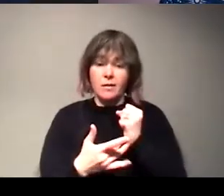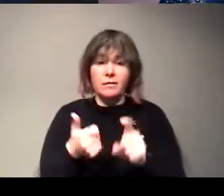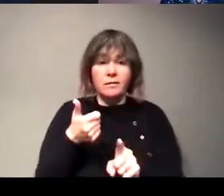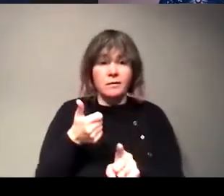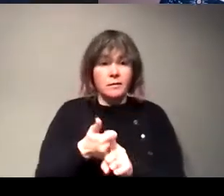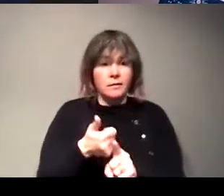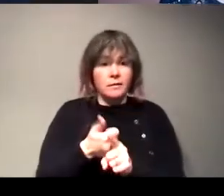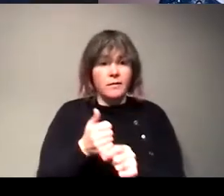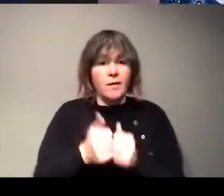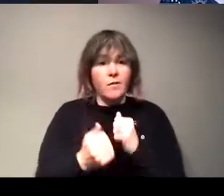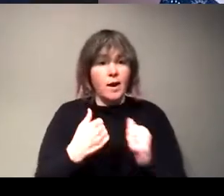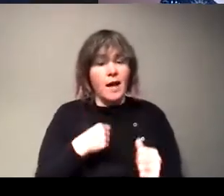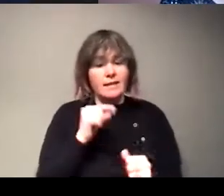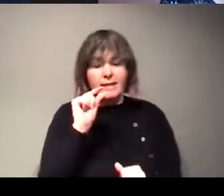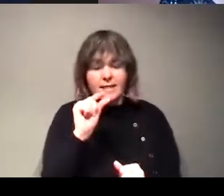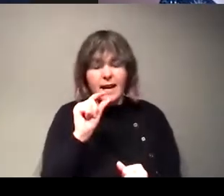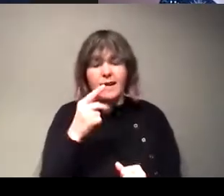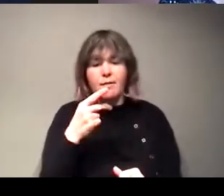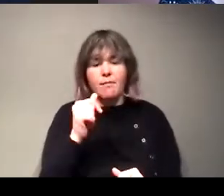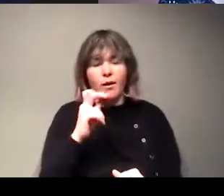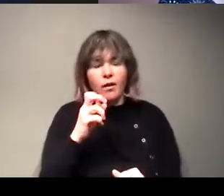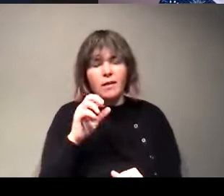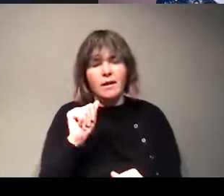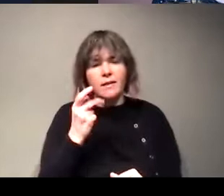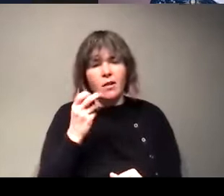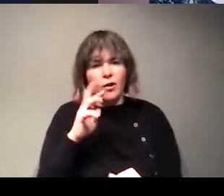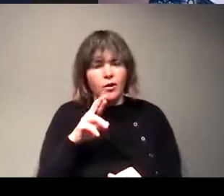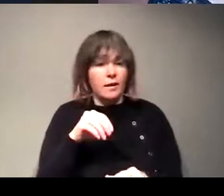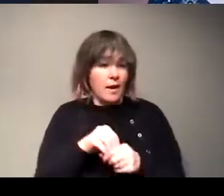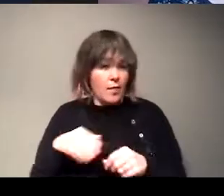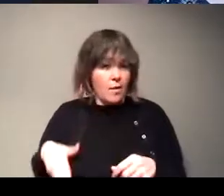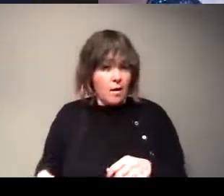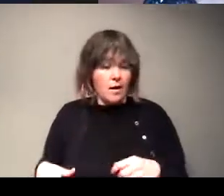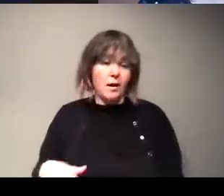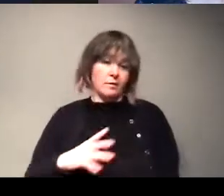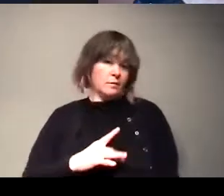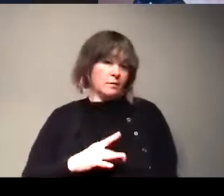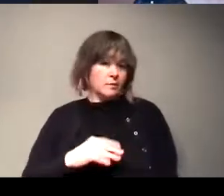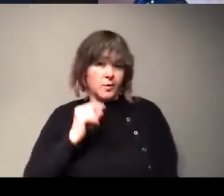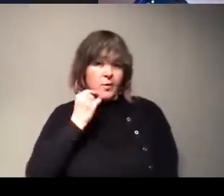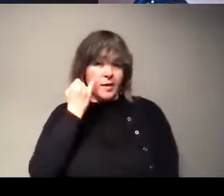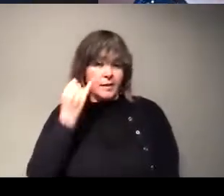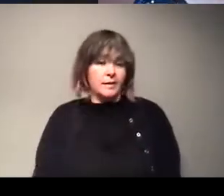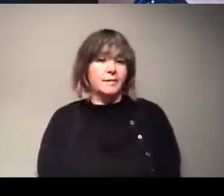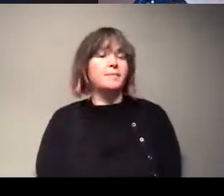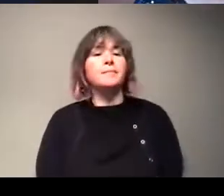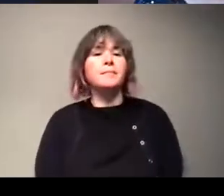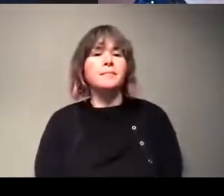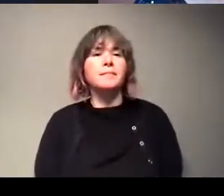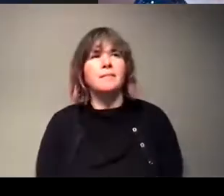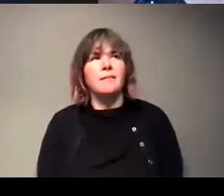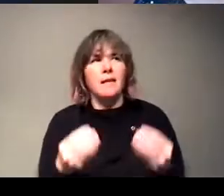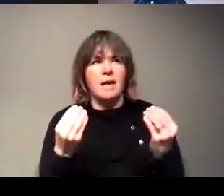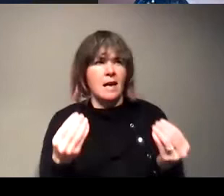like everybody has like a tiny particle accelerator in their pocket, which is really cool. And I don't know exactly how they